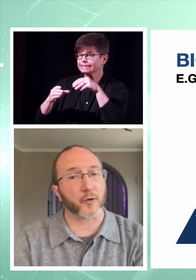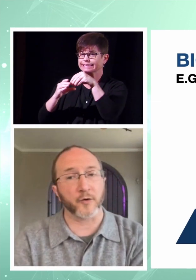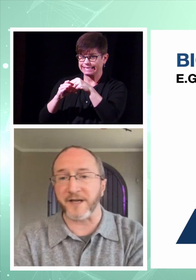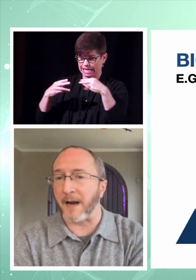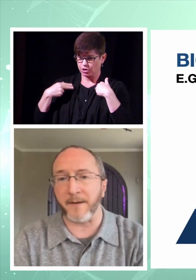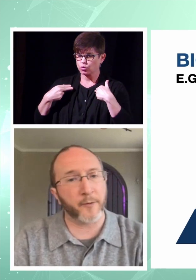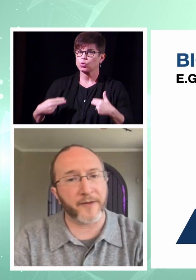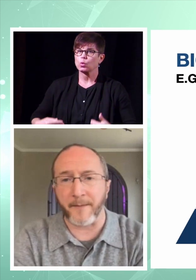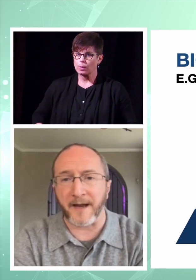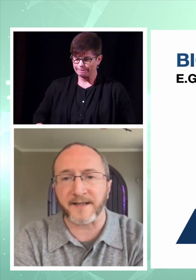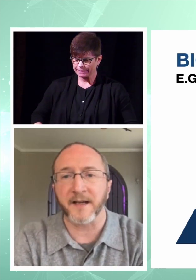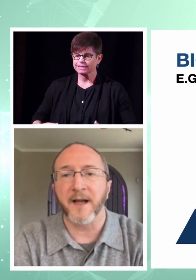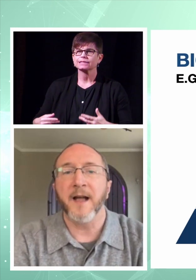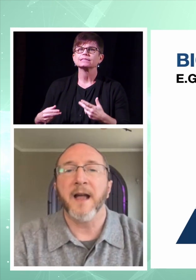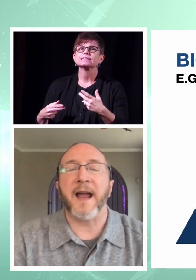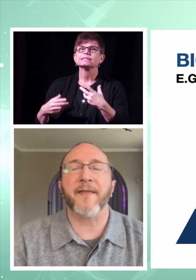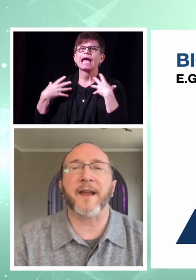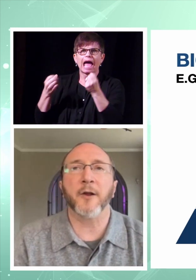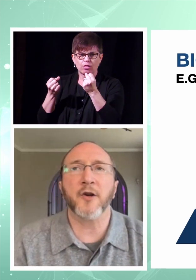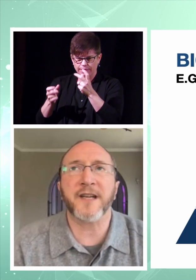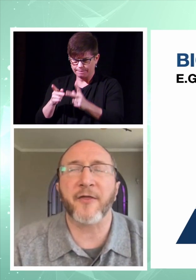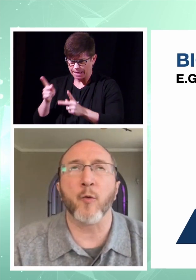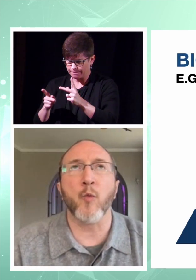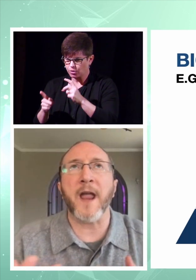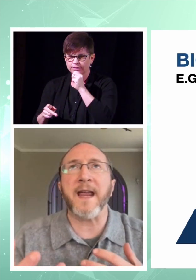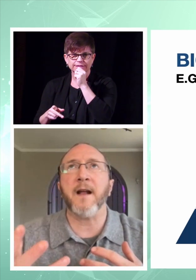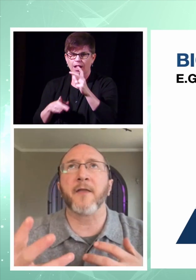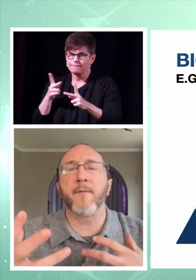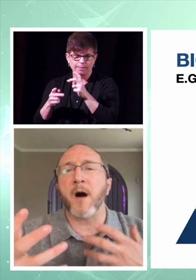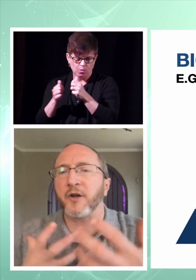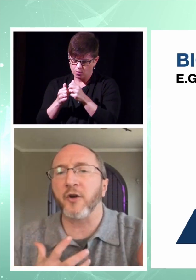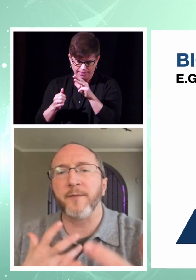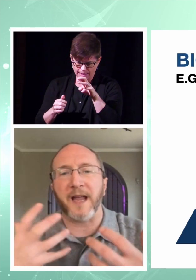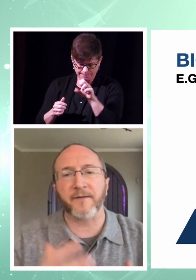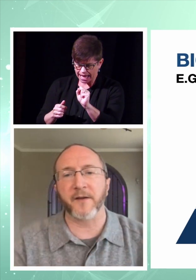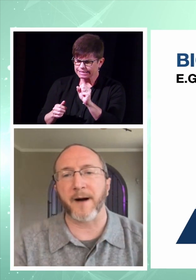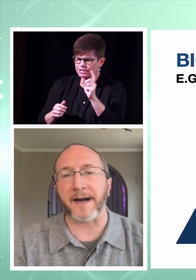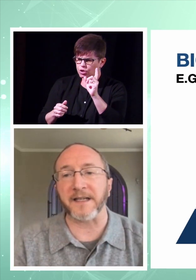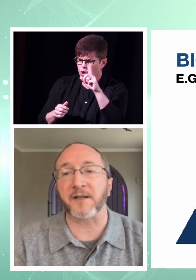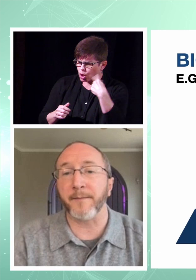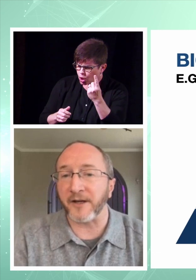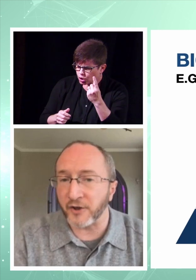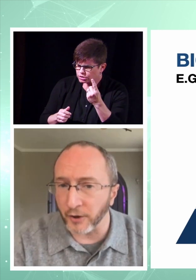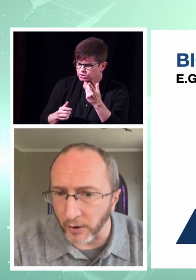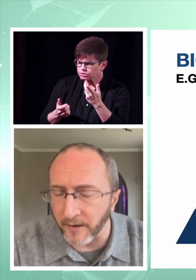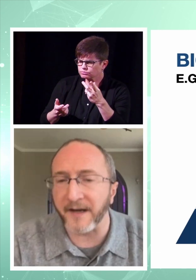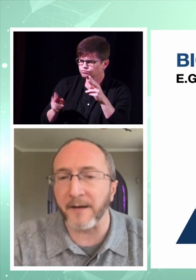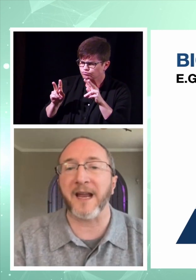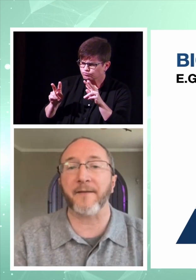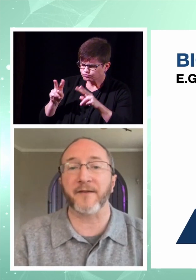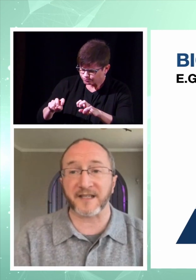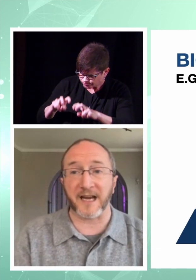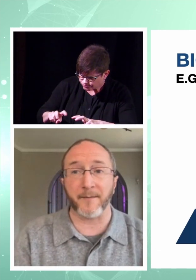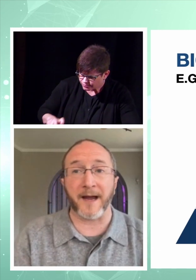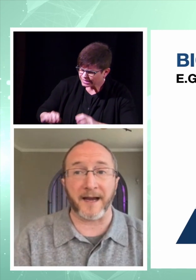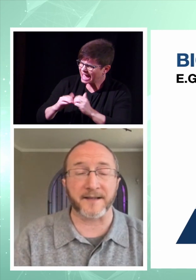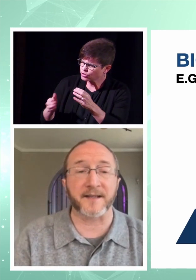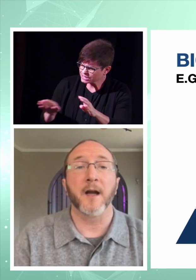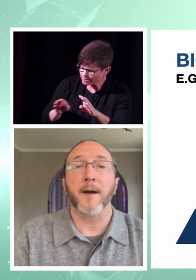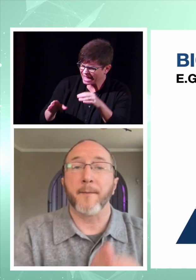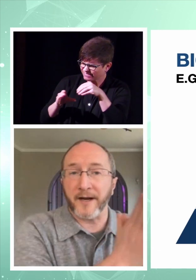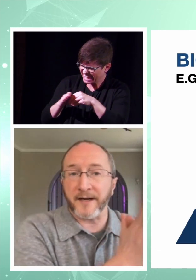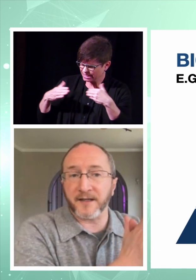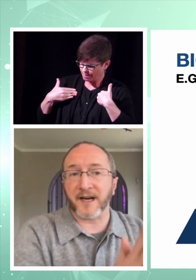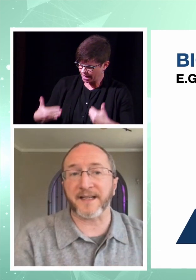healthy controls, not people with MS. And they looked at the way the molecule behaved in the body to make sure that it behaved the same